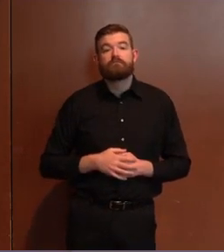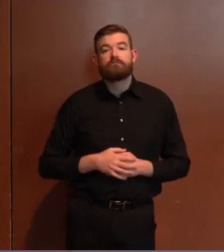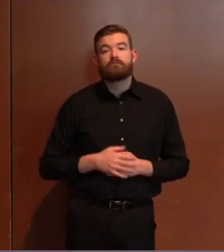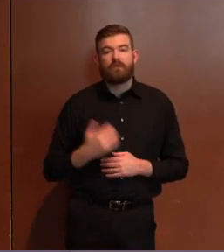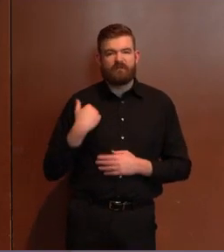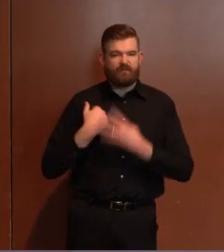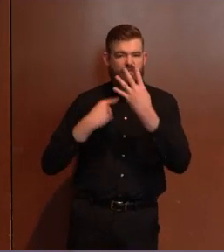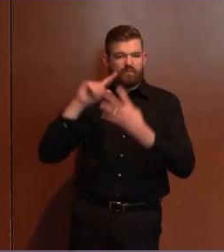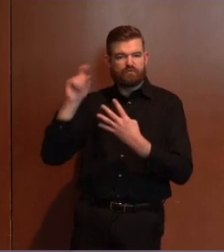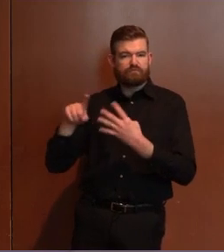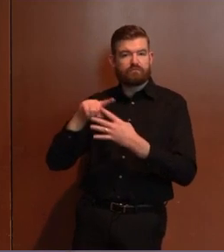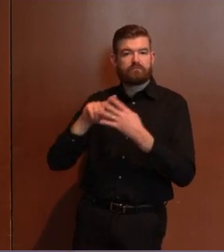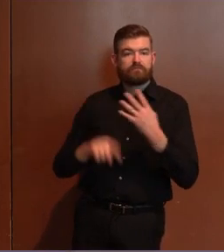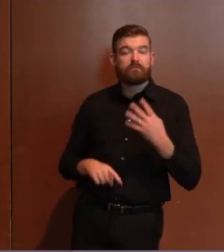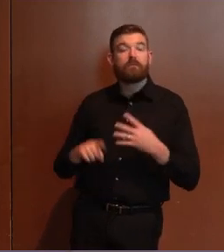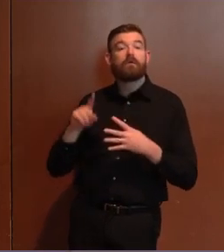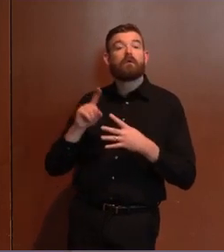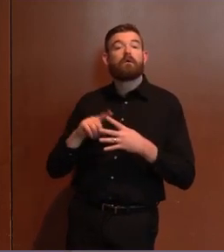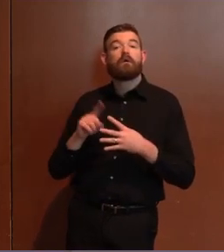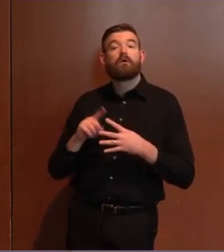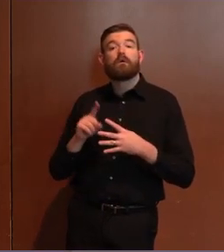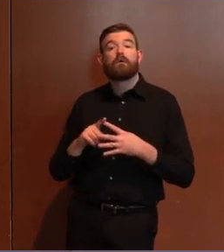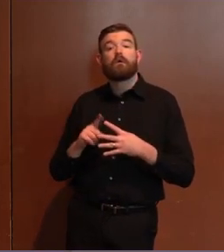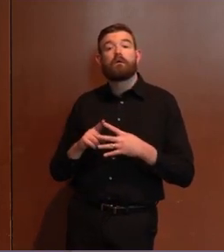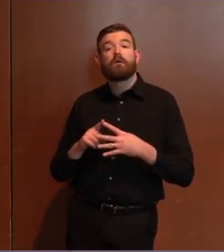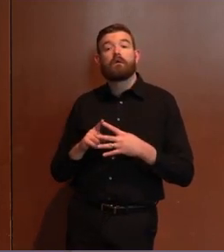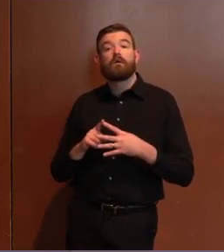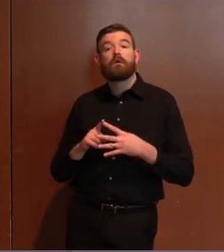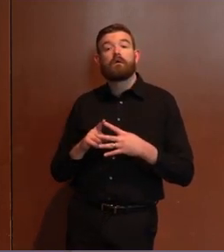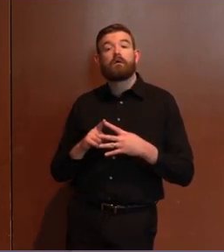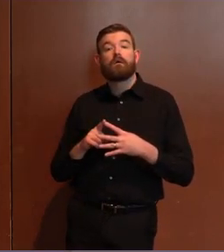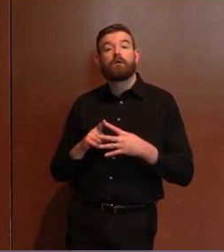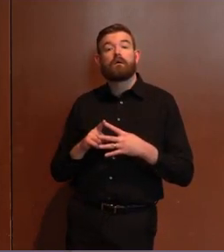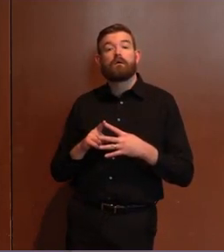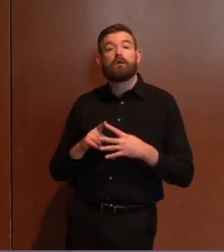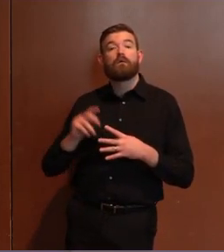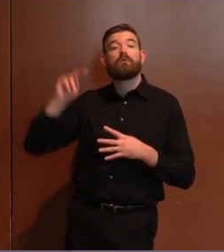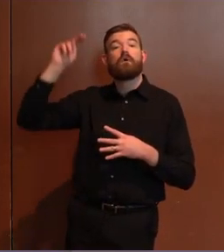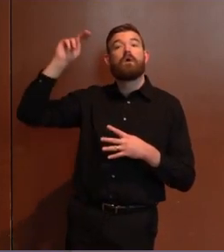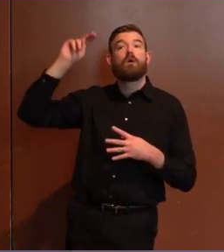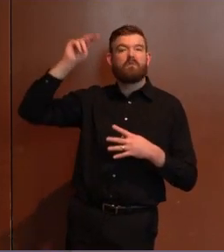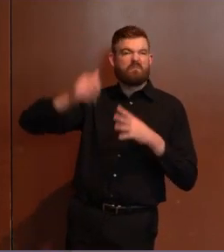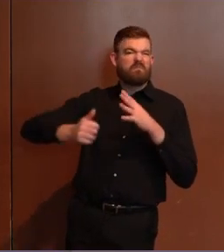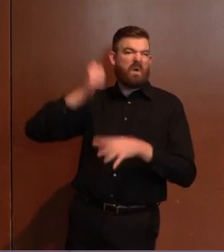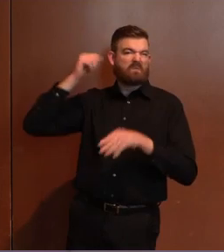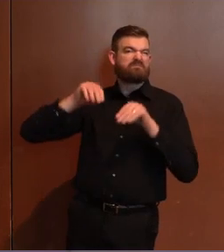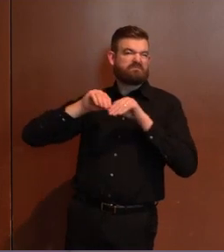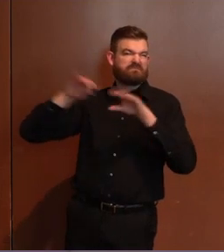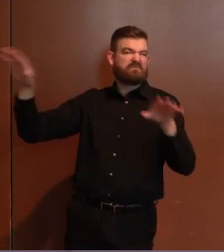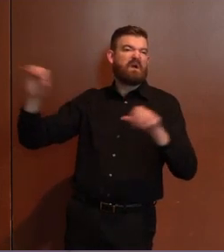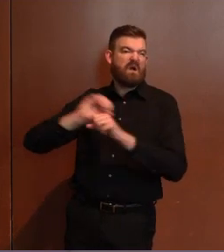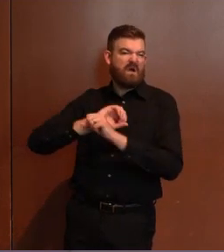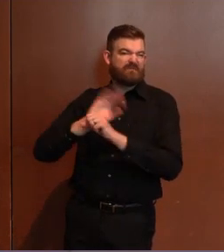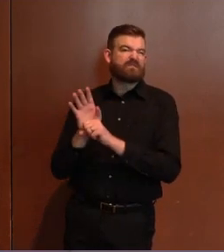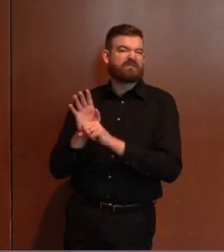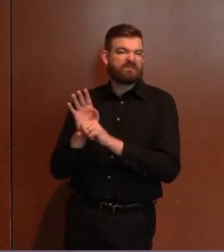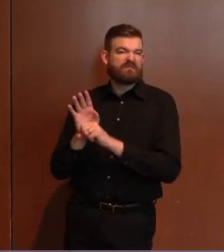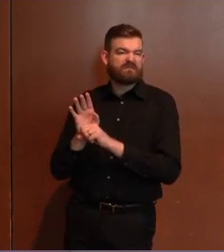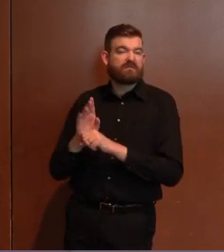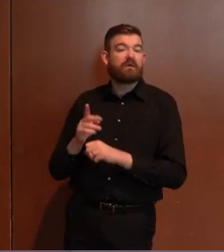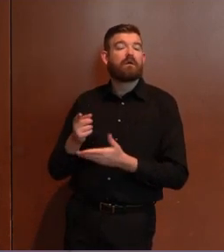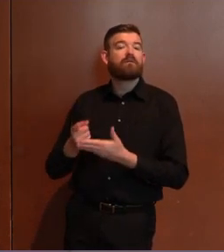Focus so far has been largely on North Jersey and the surge that's happening there. I remember from an earlier press conference there being a lot of concerns about bed capacity